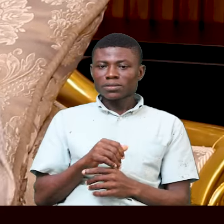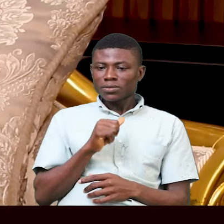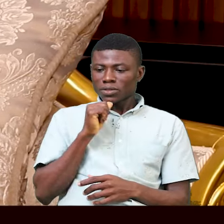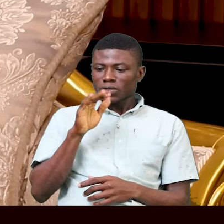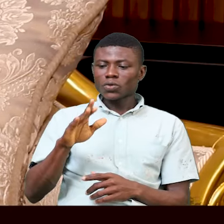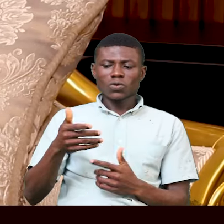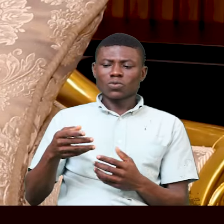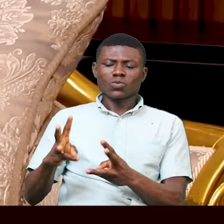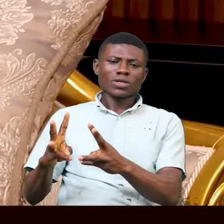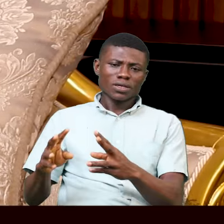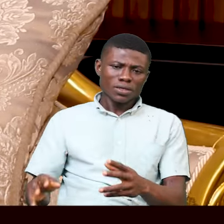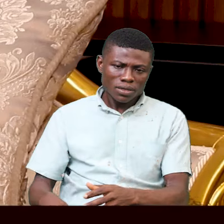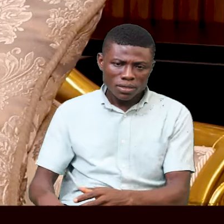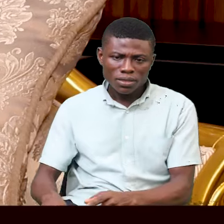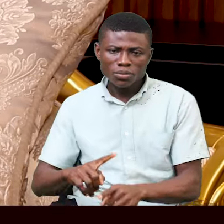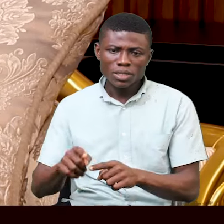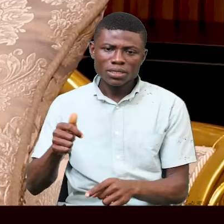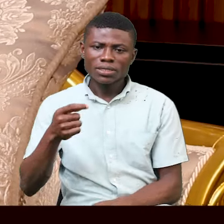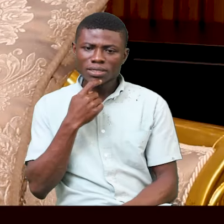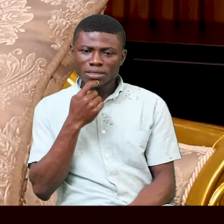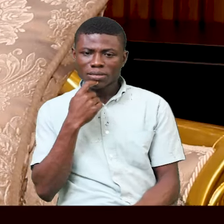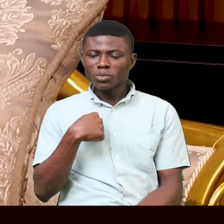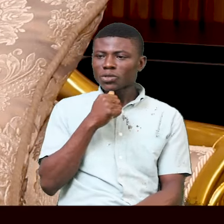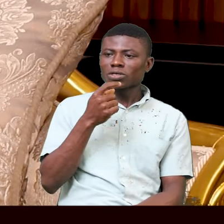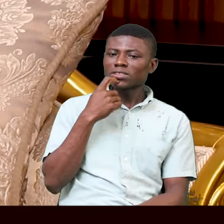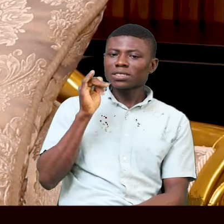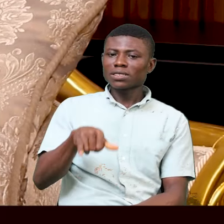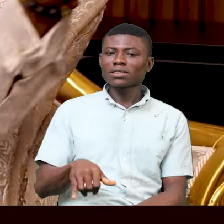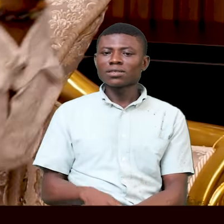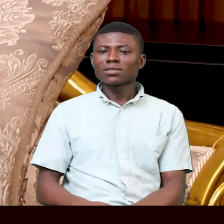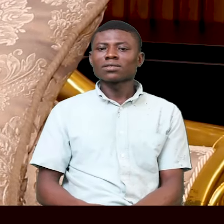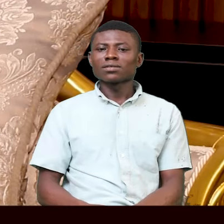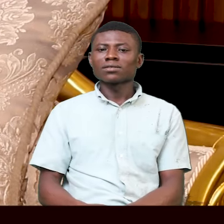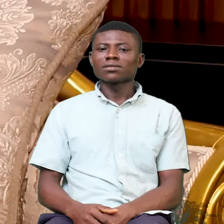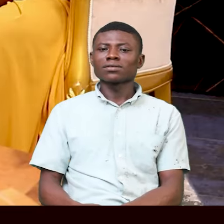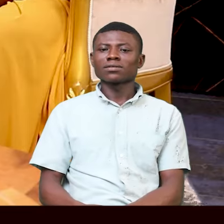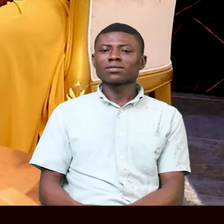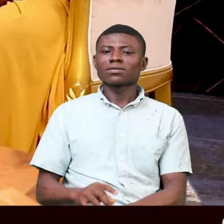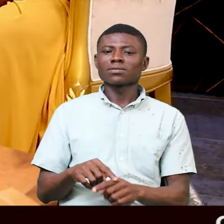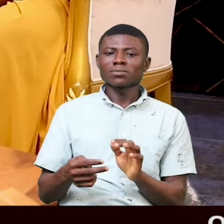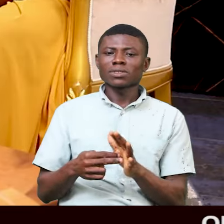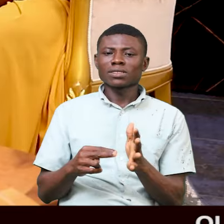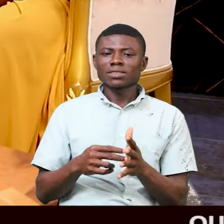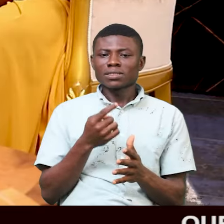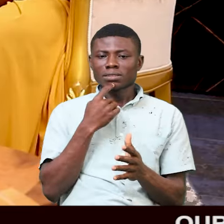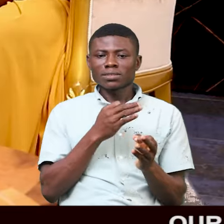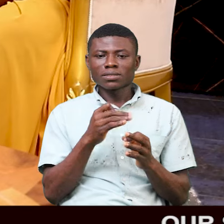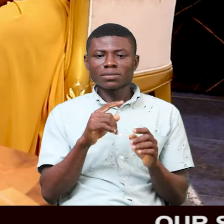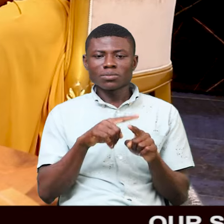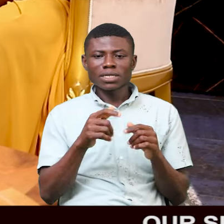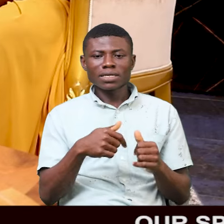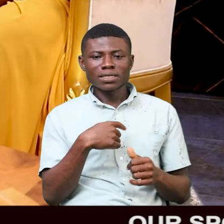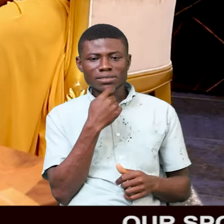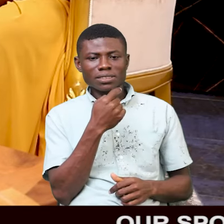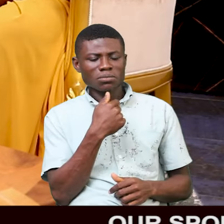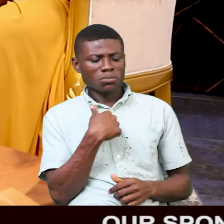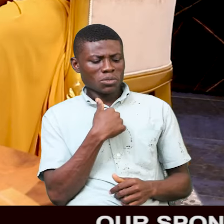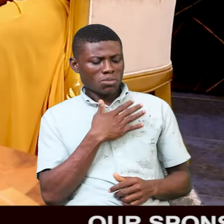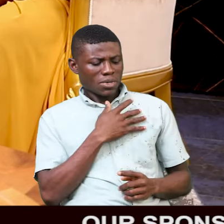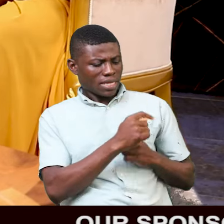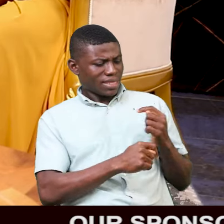not your line. Oh. And no, Jesus, I didn't say that. What did she say? Can be. Actually, my baby will lie now. See, are you